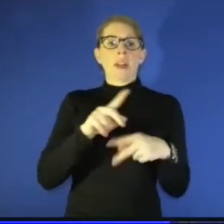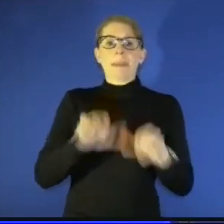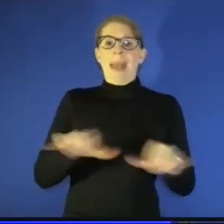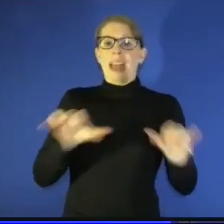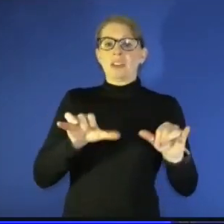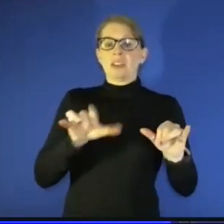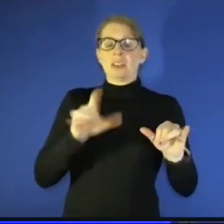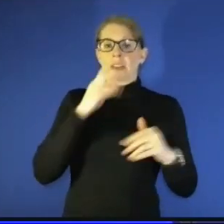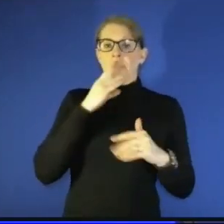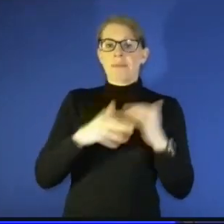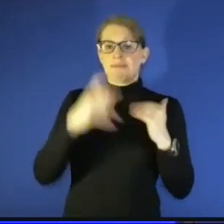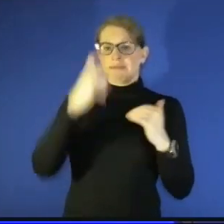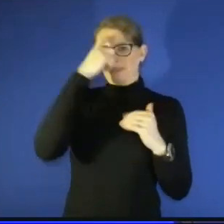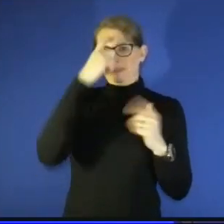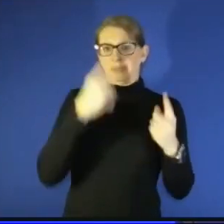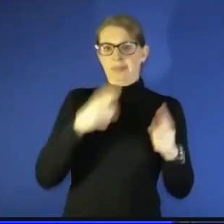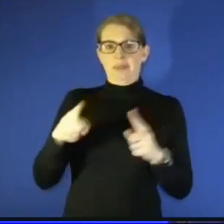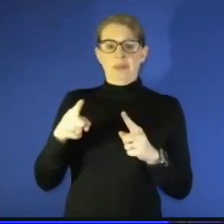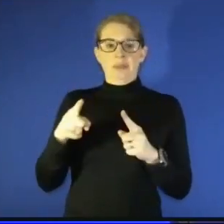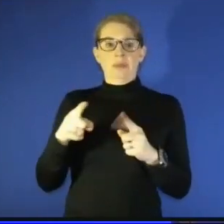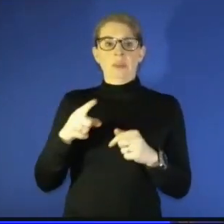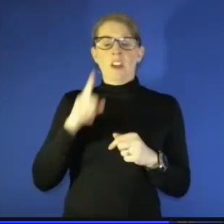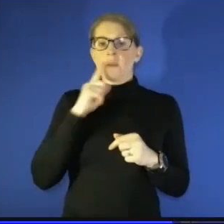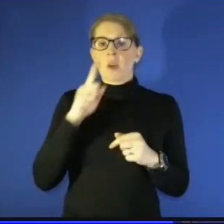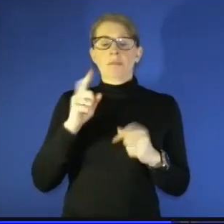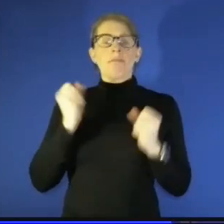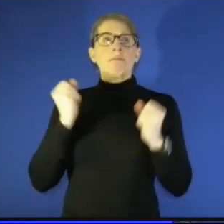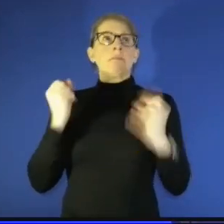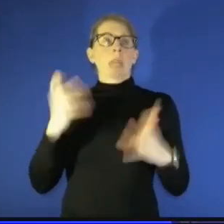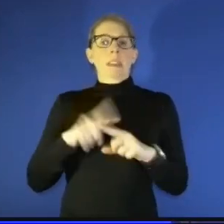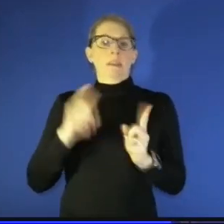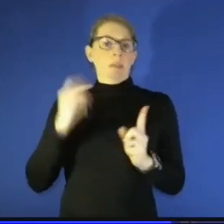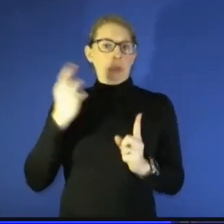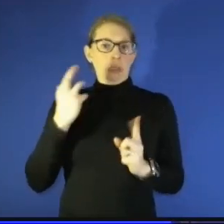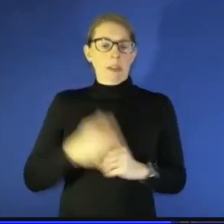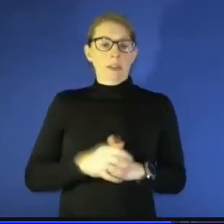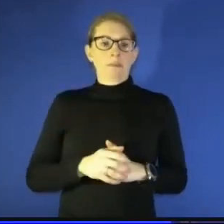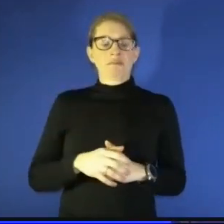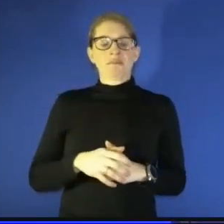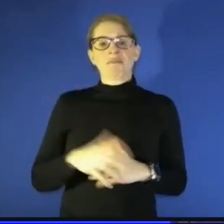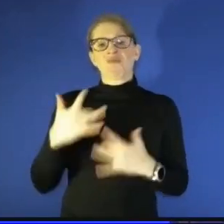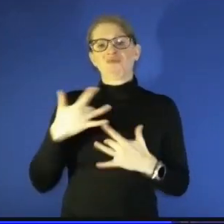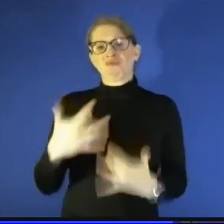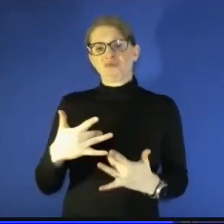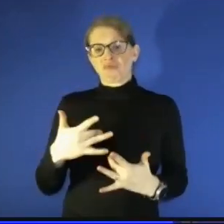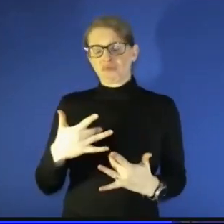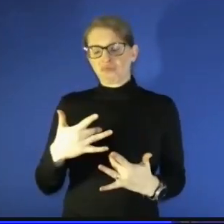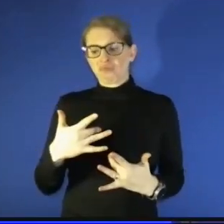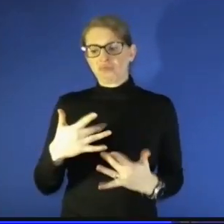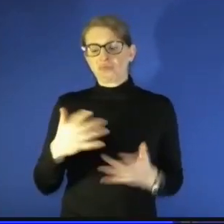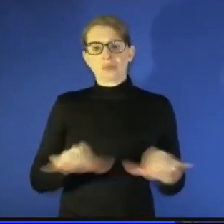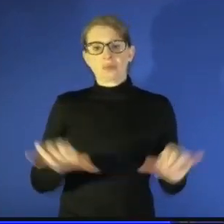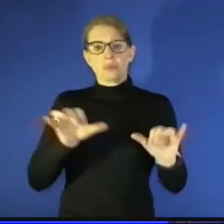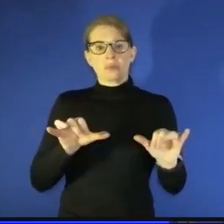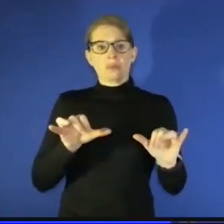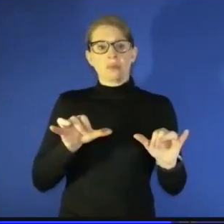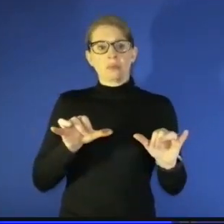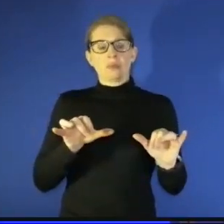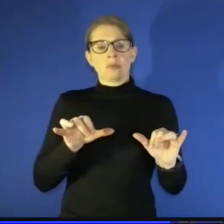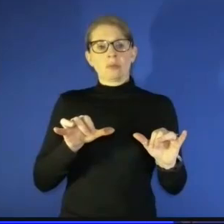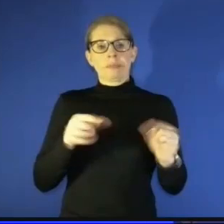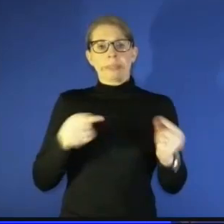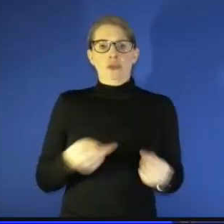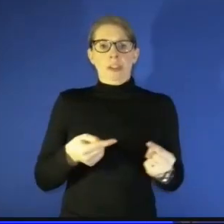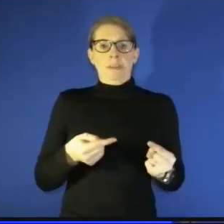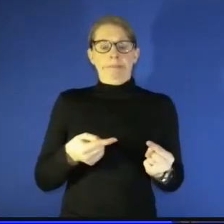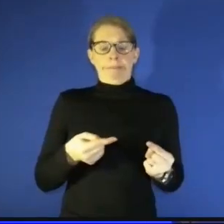for innumerable causes. The most classic pattern is following injury. If